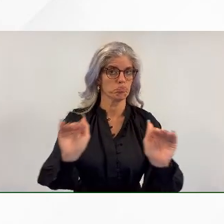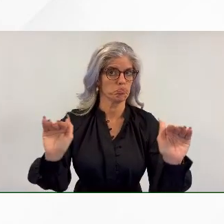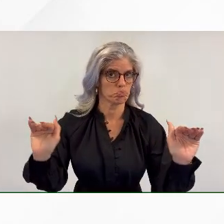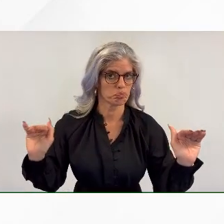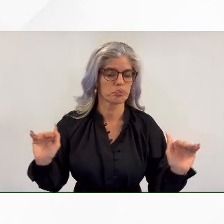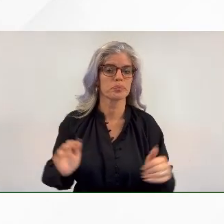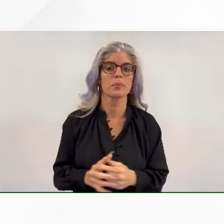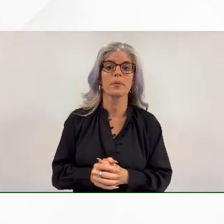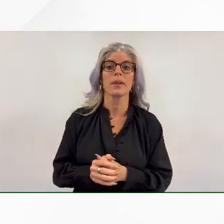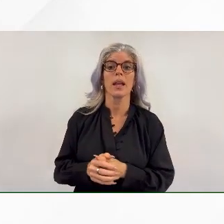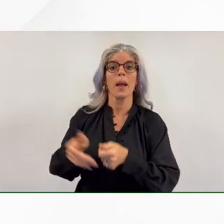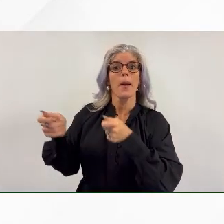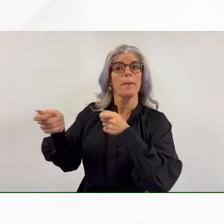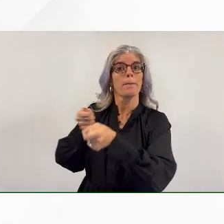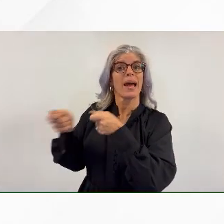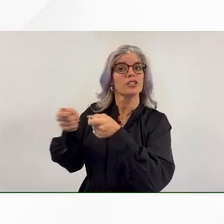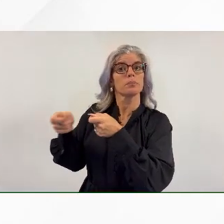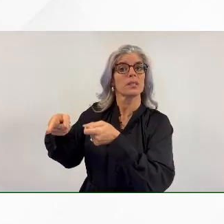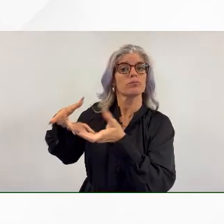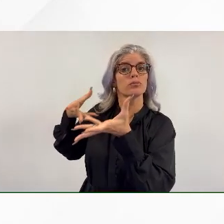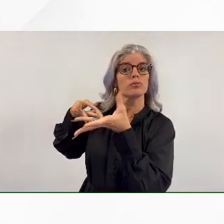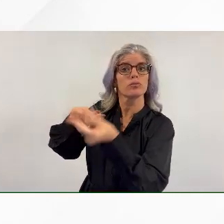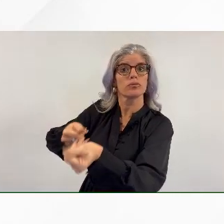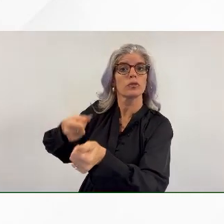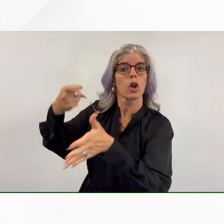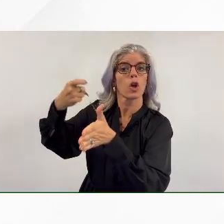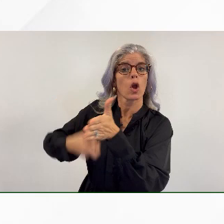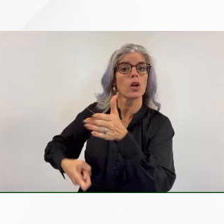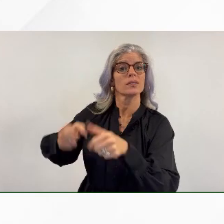As a reminder, management costs are based